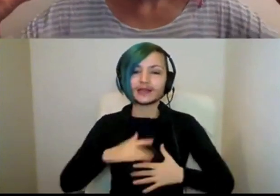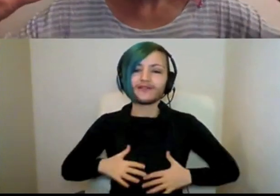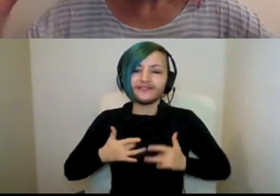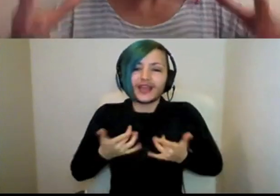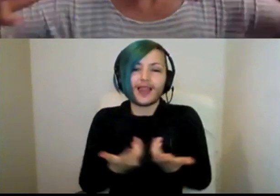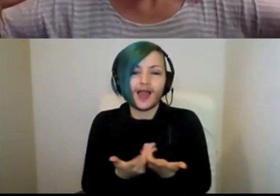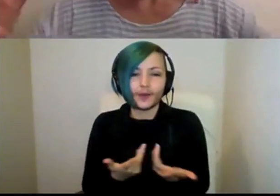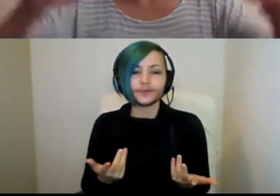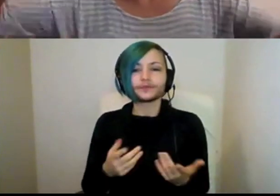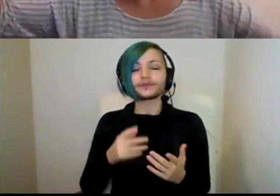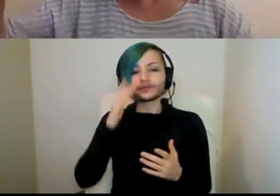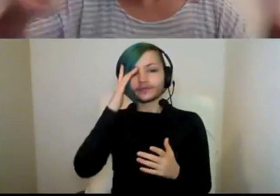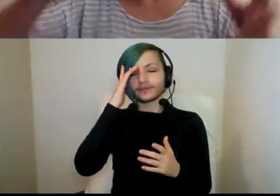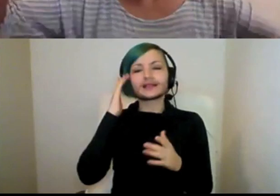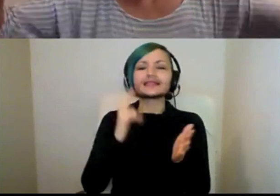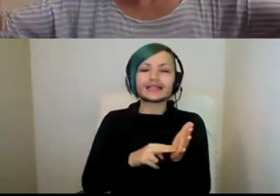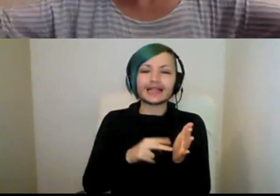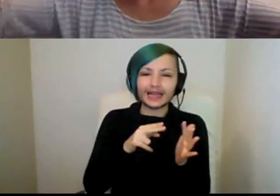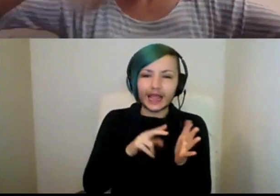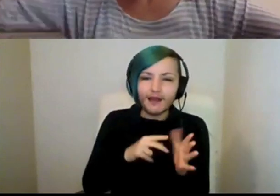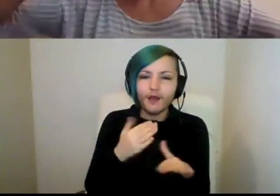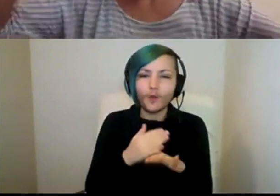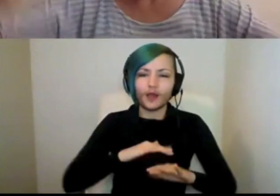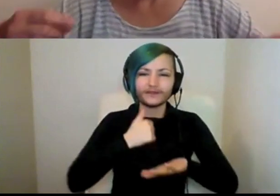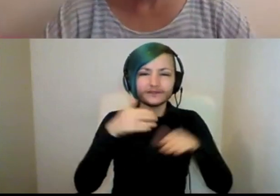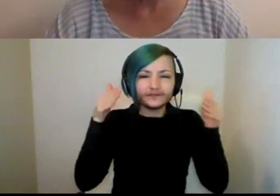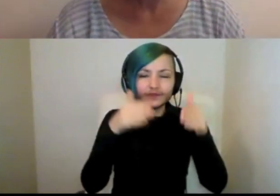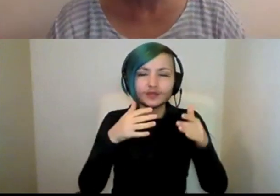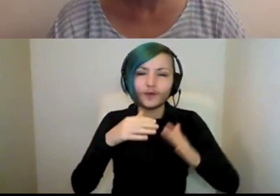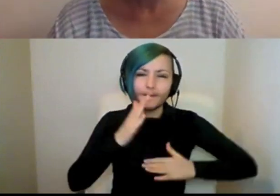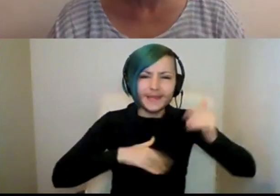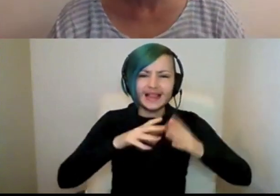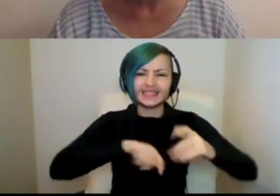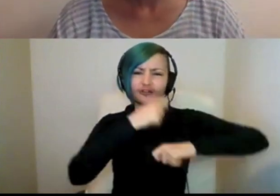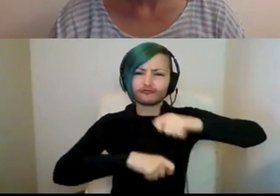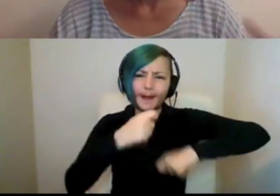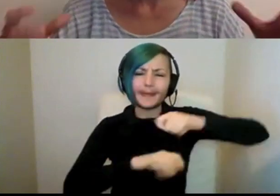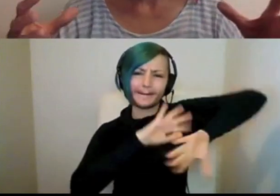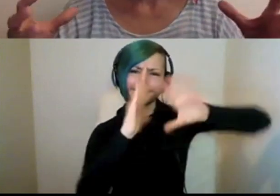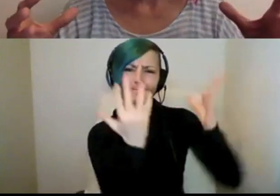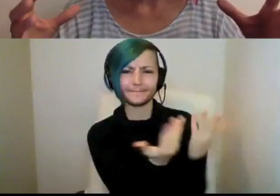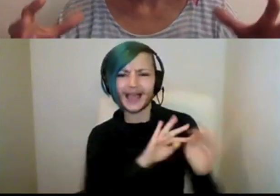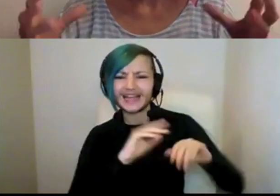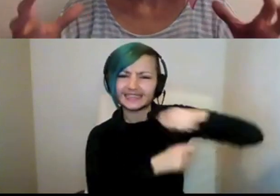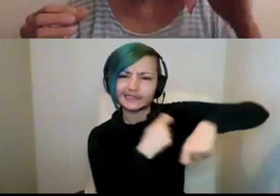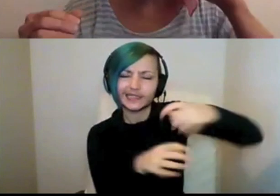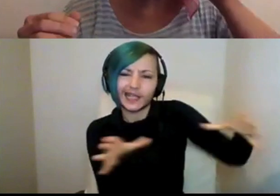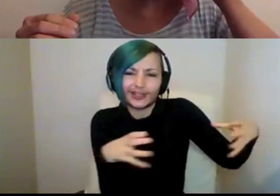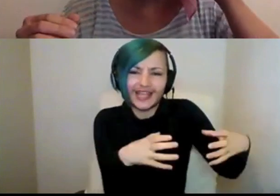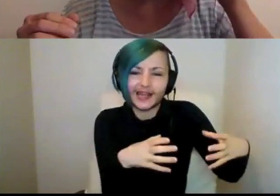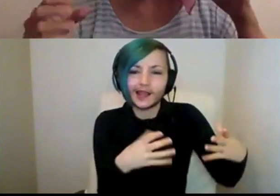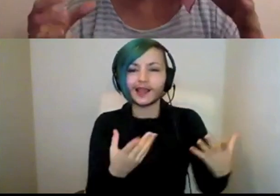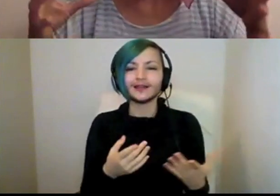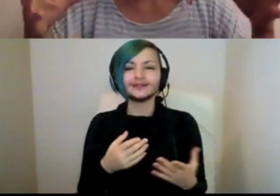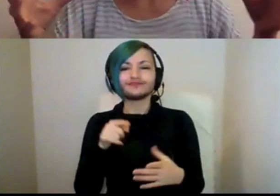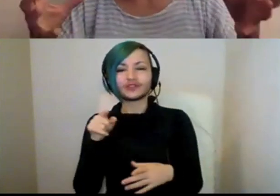is all about binding and wrapping and containing and building, and she just said that she felt, as the mother of an autistic